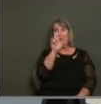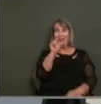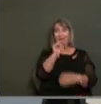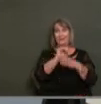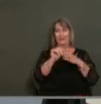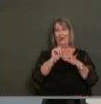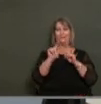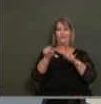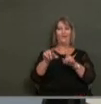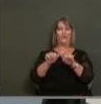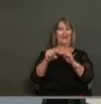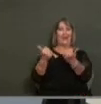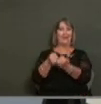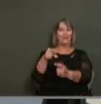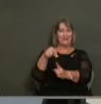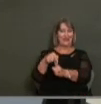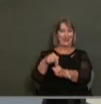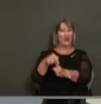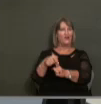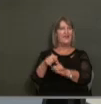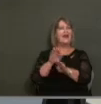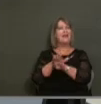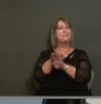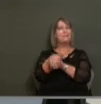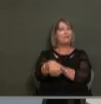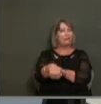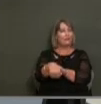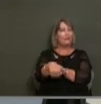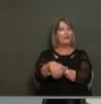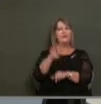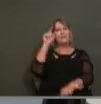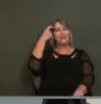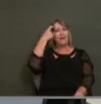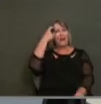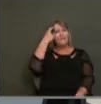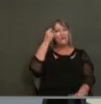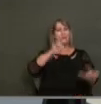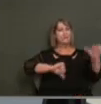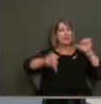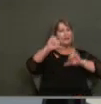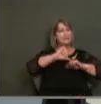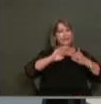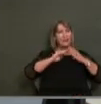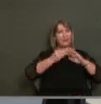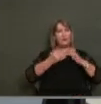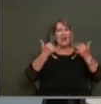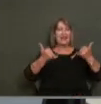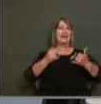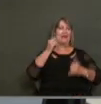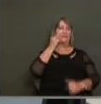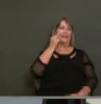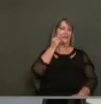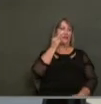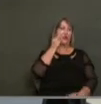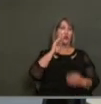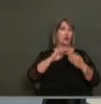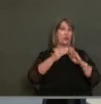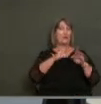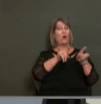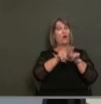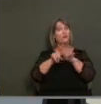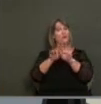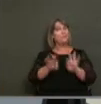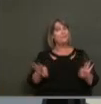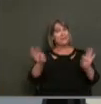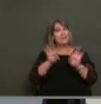$10 million to an organization that's betrayed the government, the scientific community, and now the San Antonio community. It's also